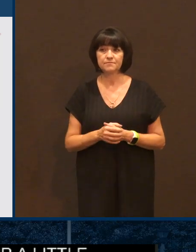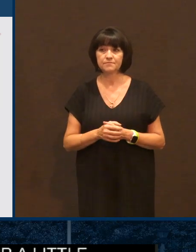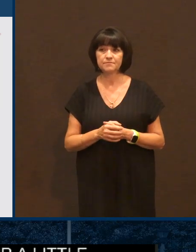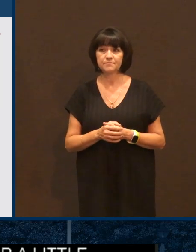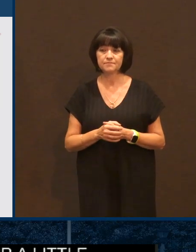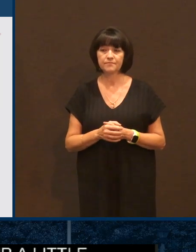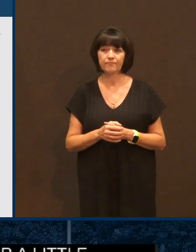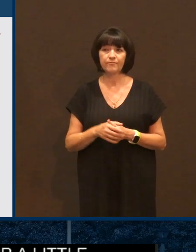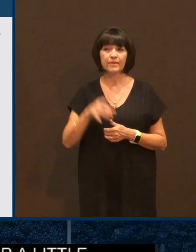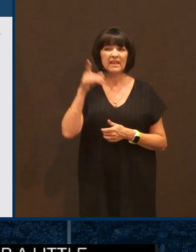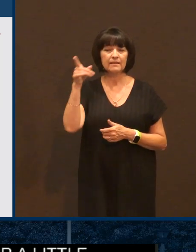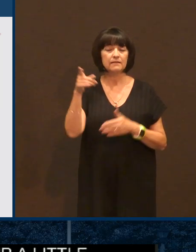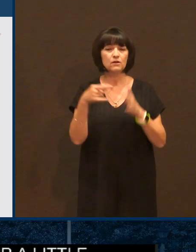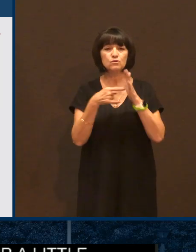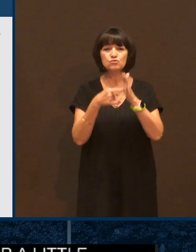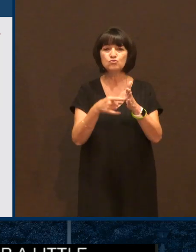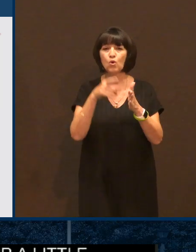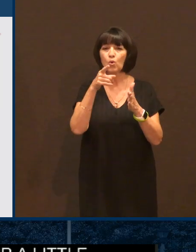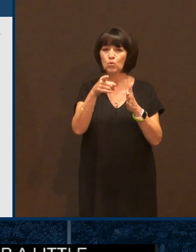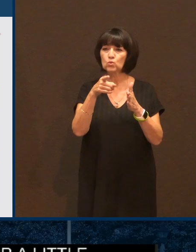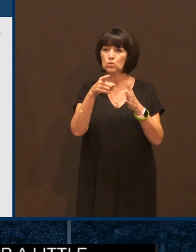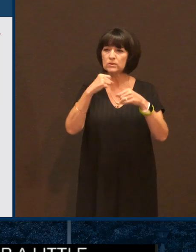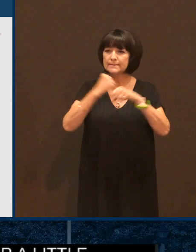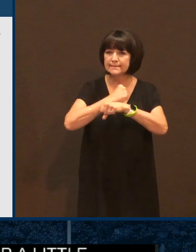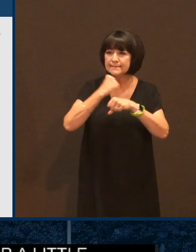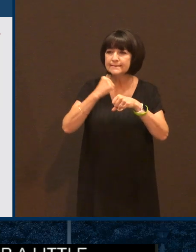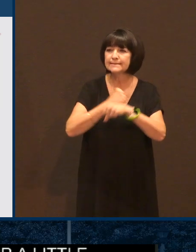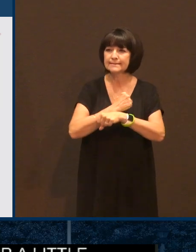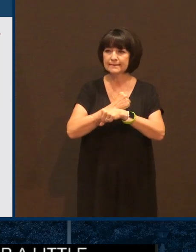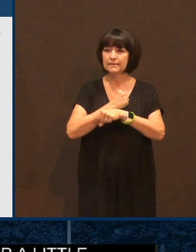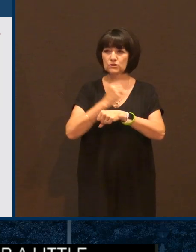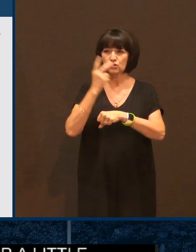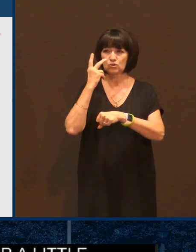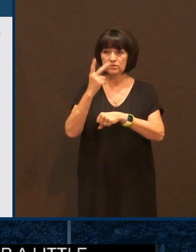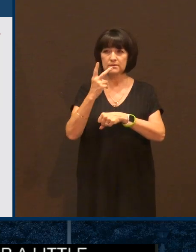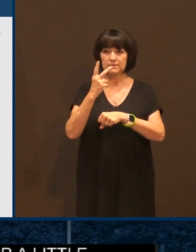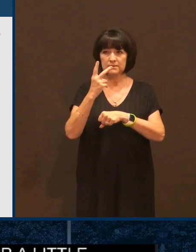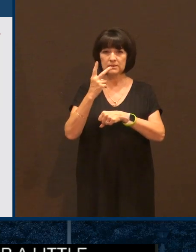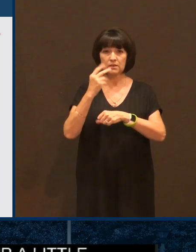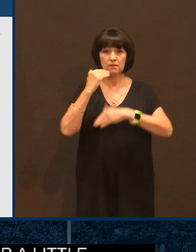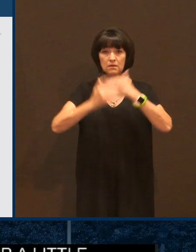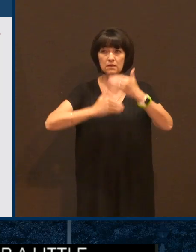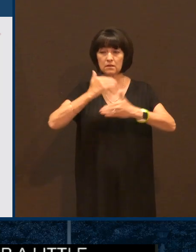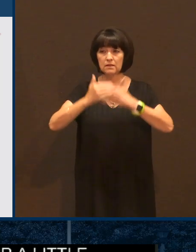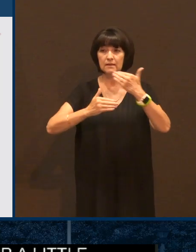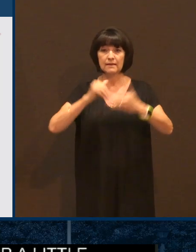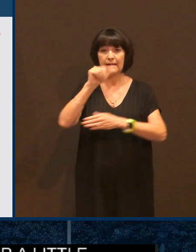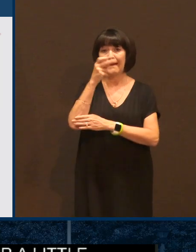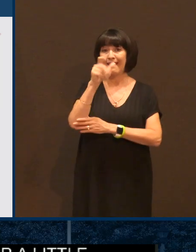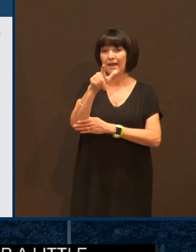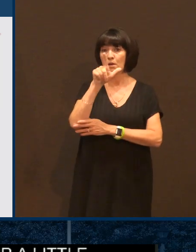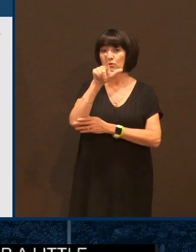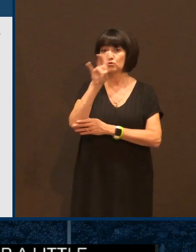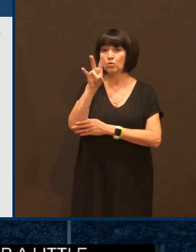logarithmic increase initially into late April at the peak, April 27th, with